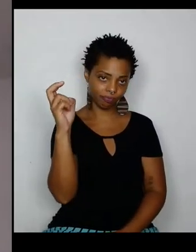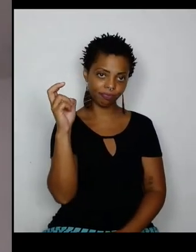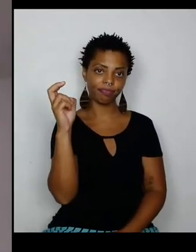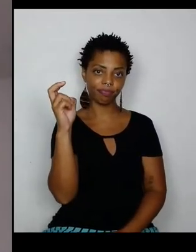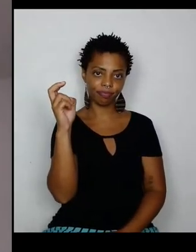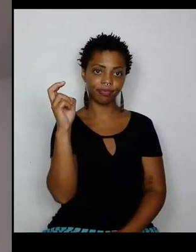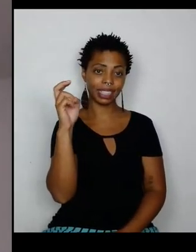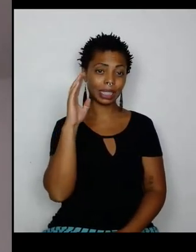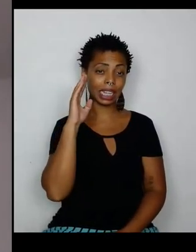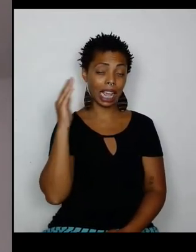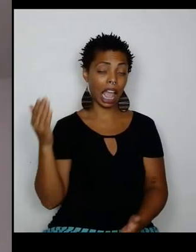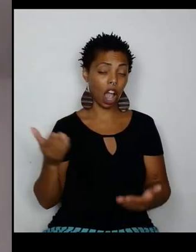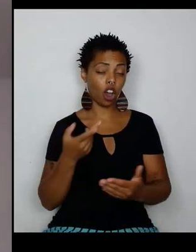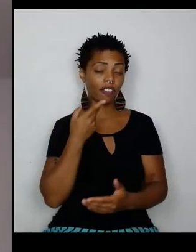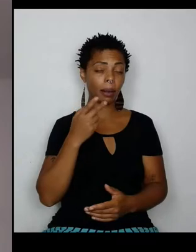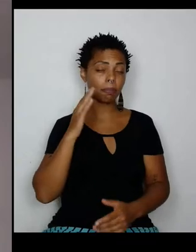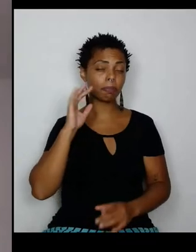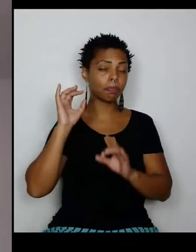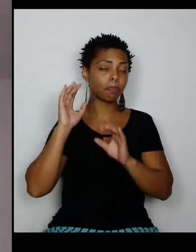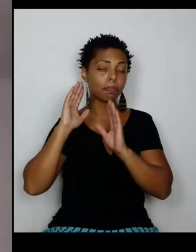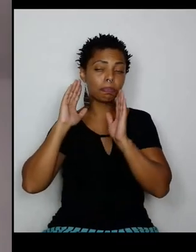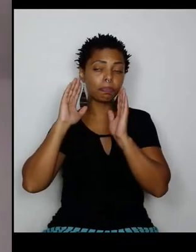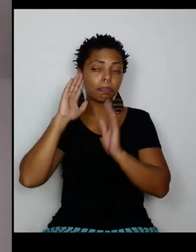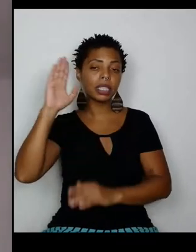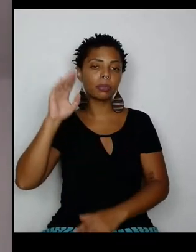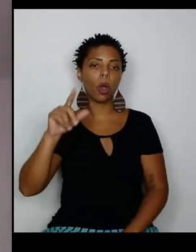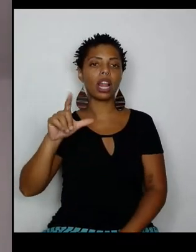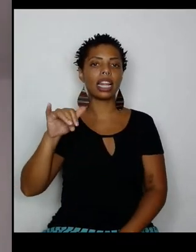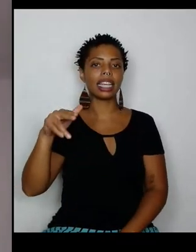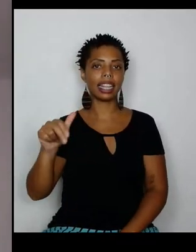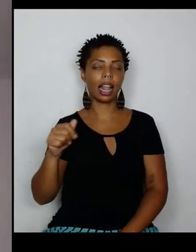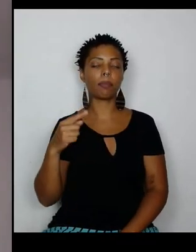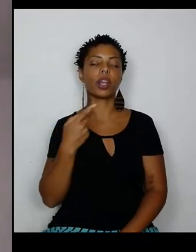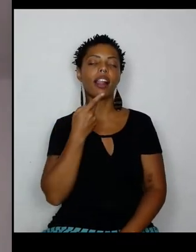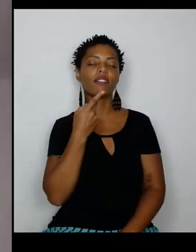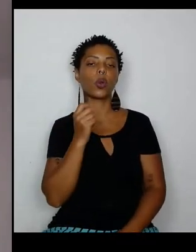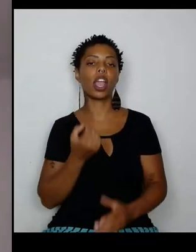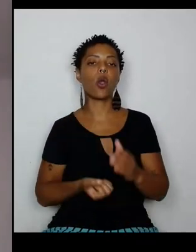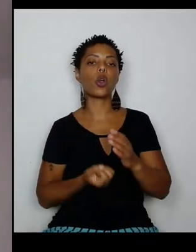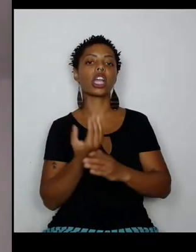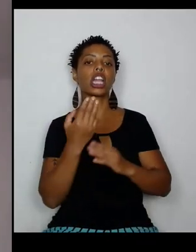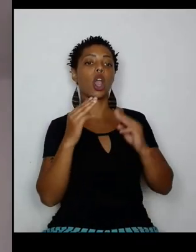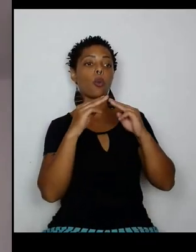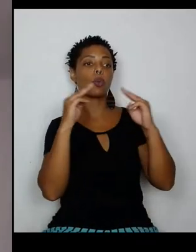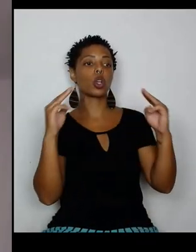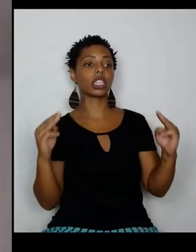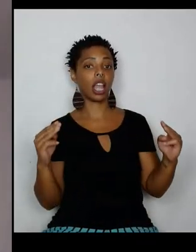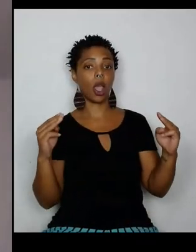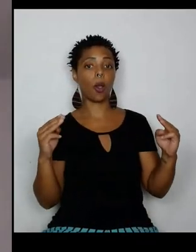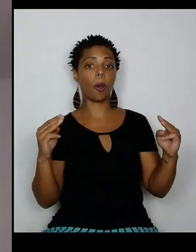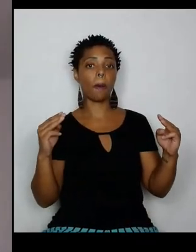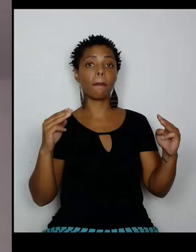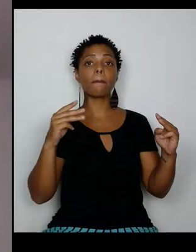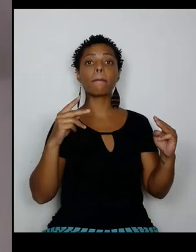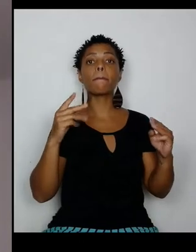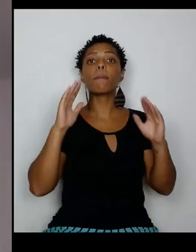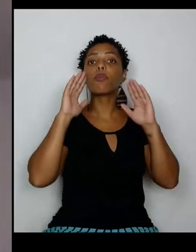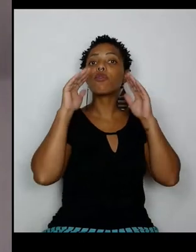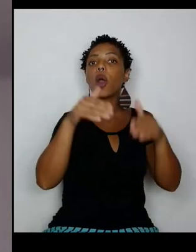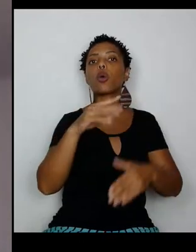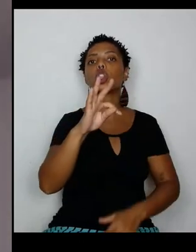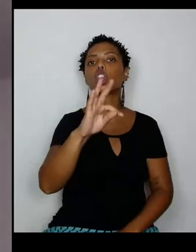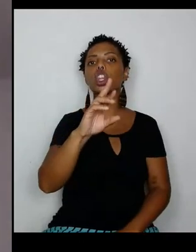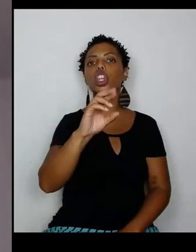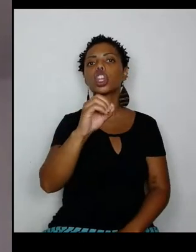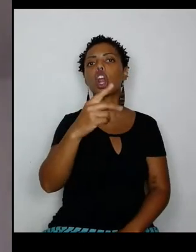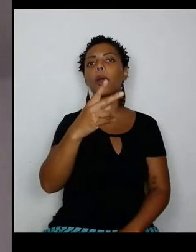genius couple and especially lina bobardi who in her own words created this museum for the